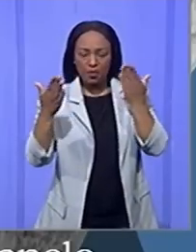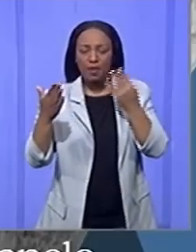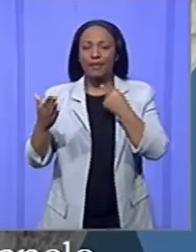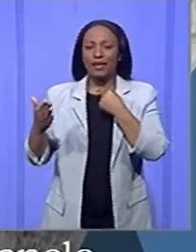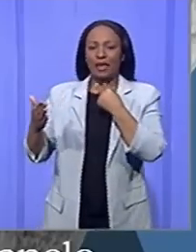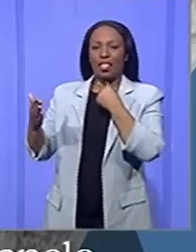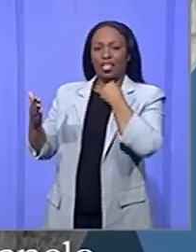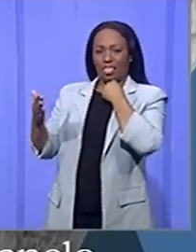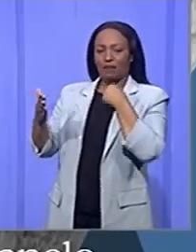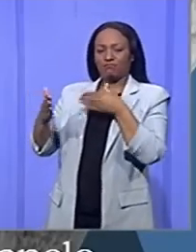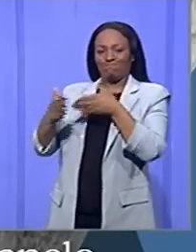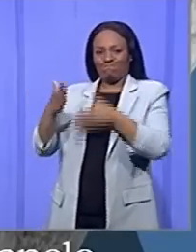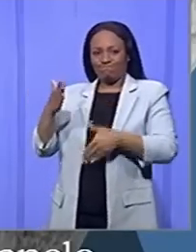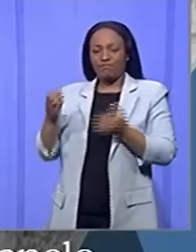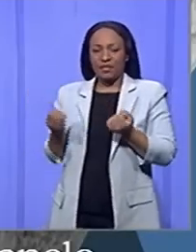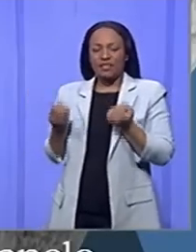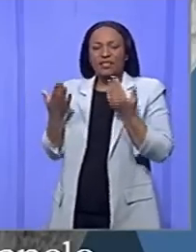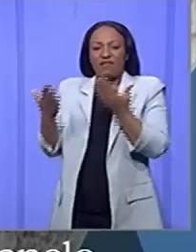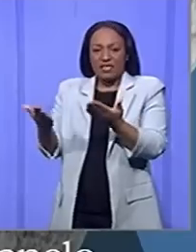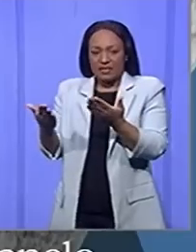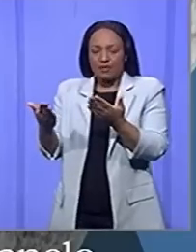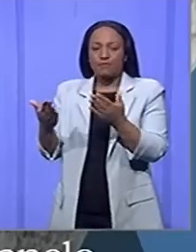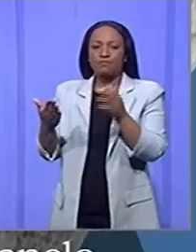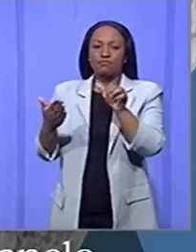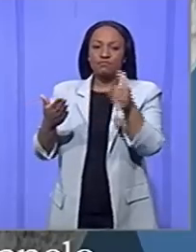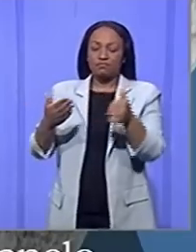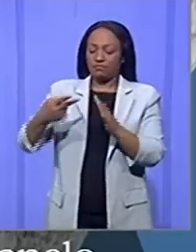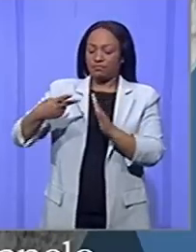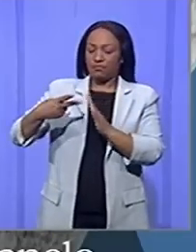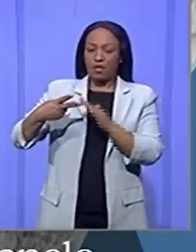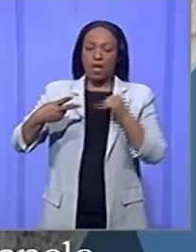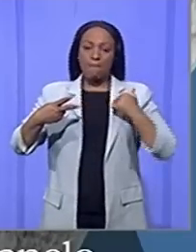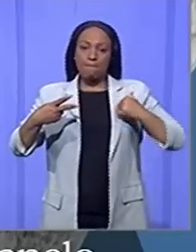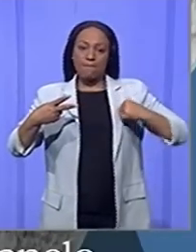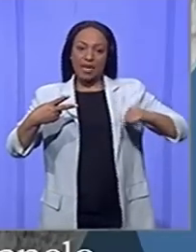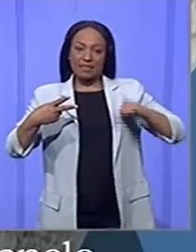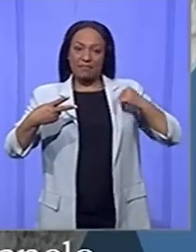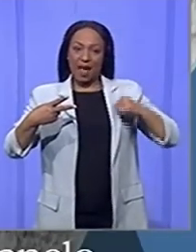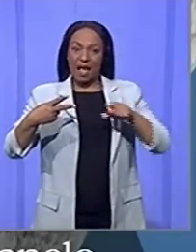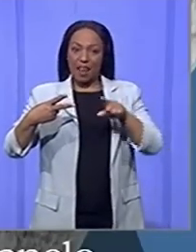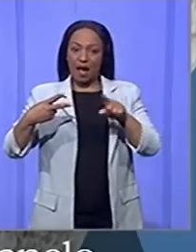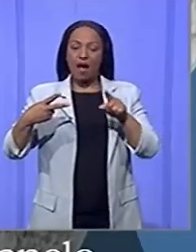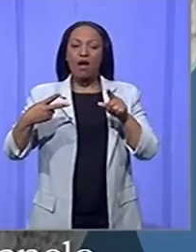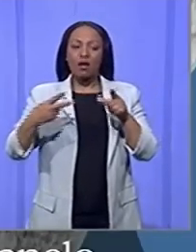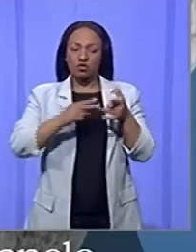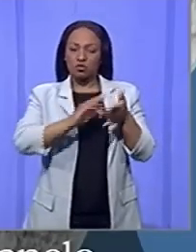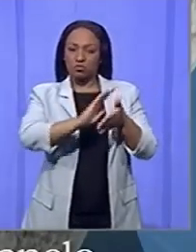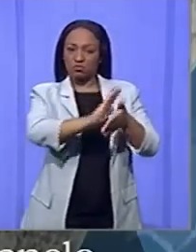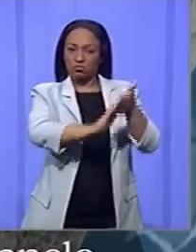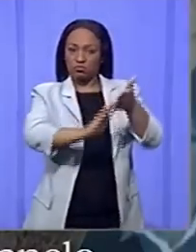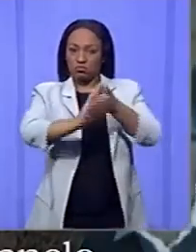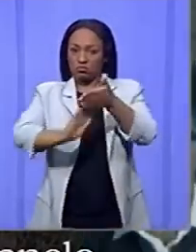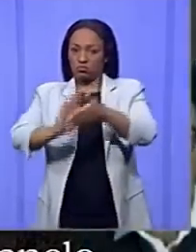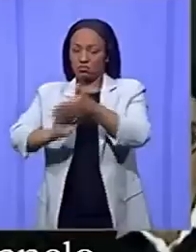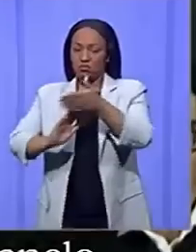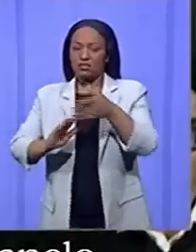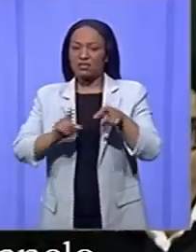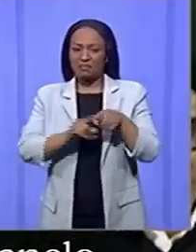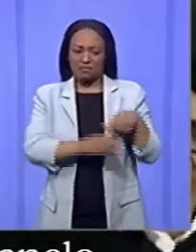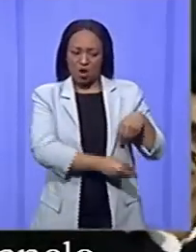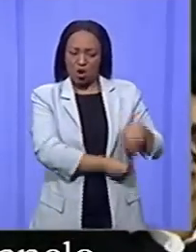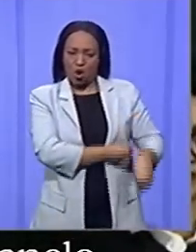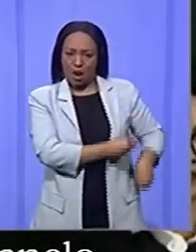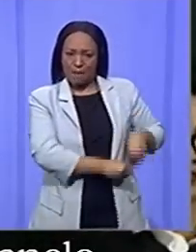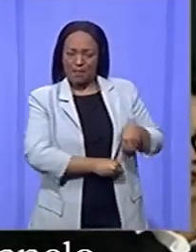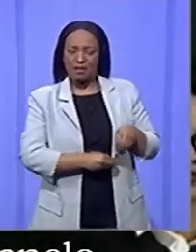jwalo. mme dintlha tse ding ke tsamaiso dimasepaleng tsa rona le bobodu bo bo etsalang ka kakaretso